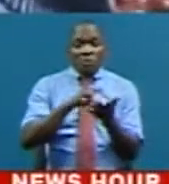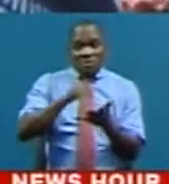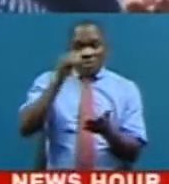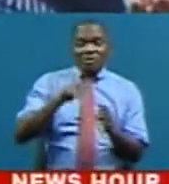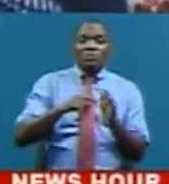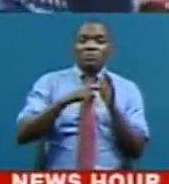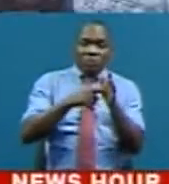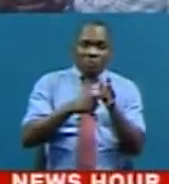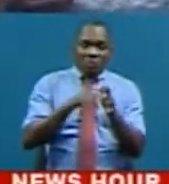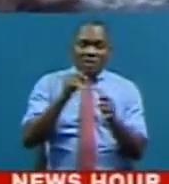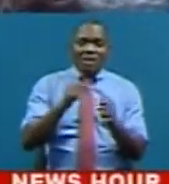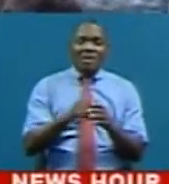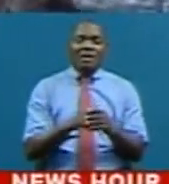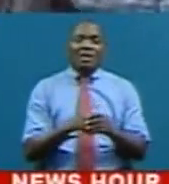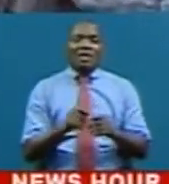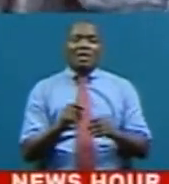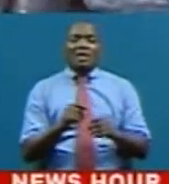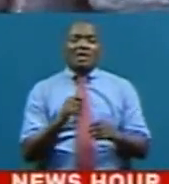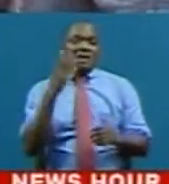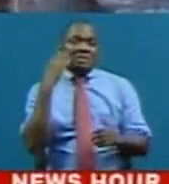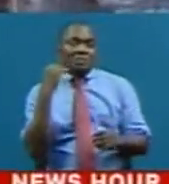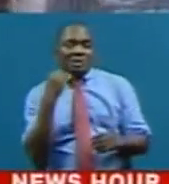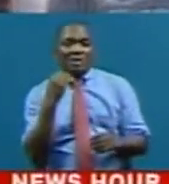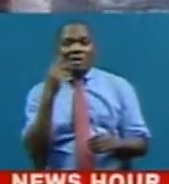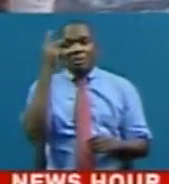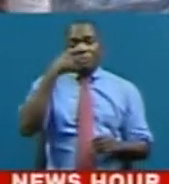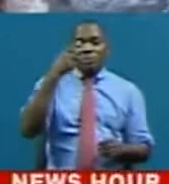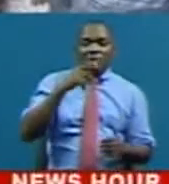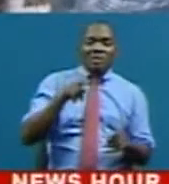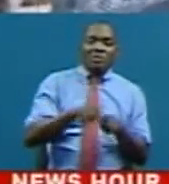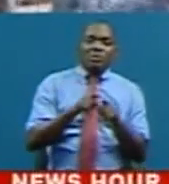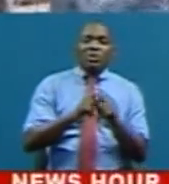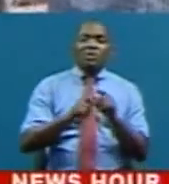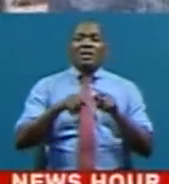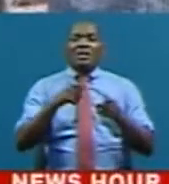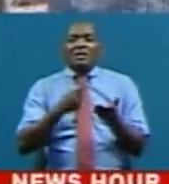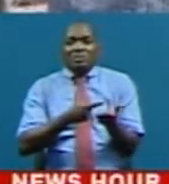students to show off their literature, poetry, and debate skills.